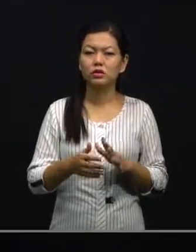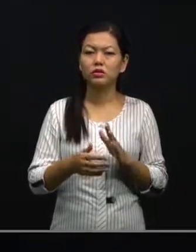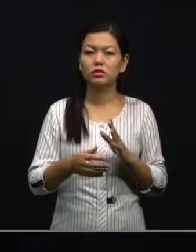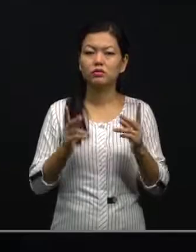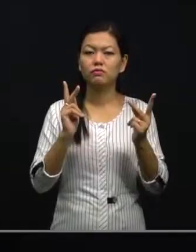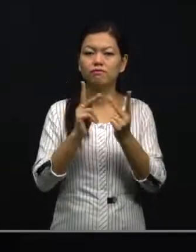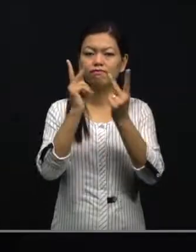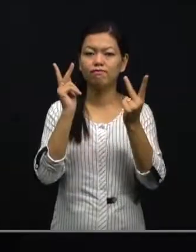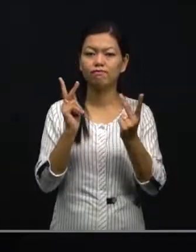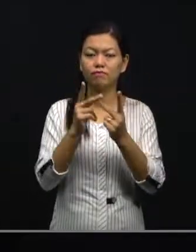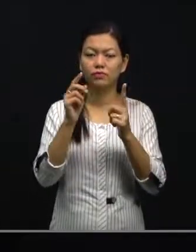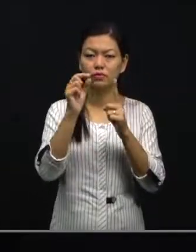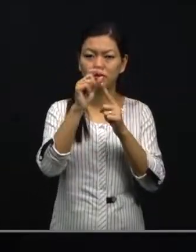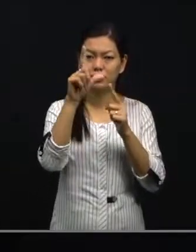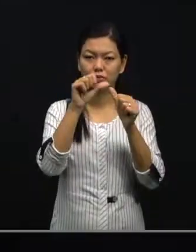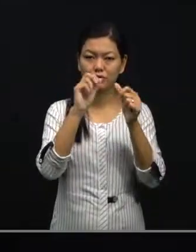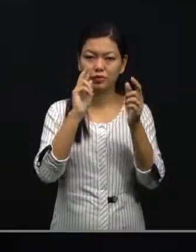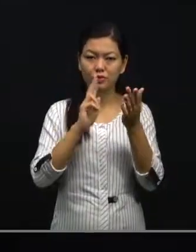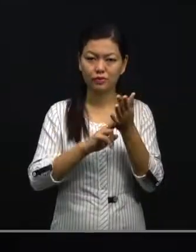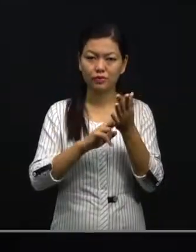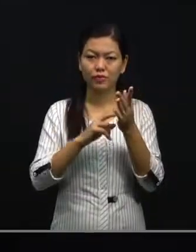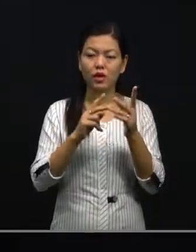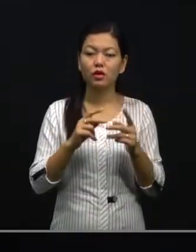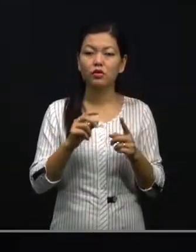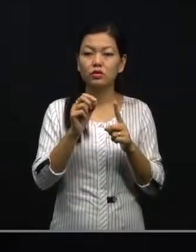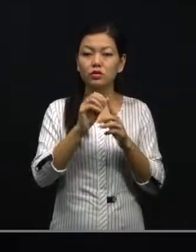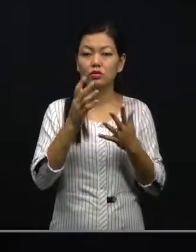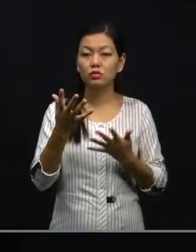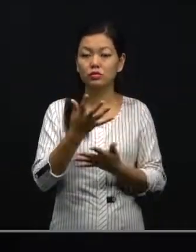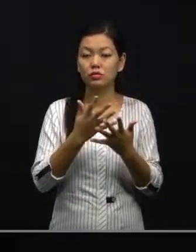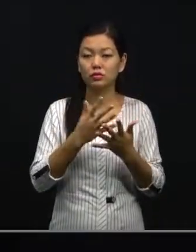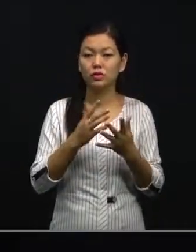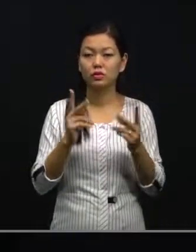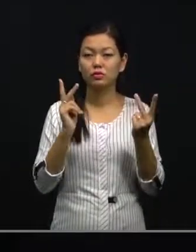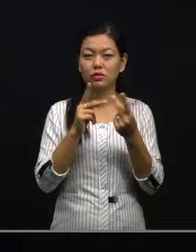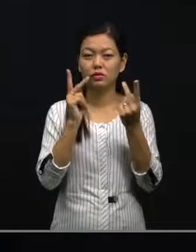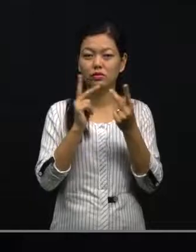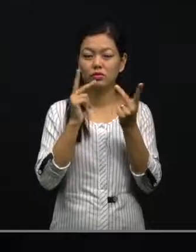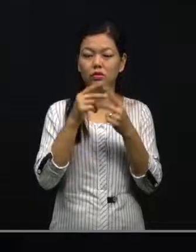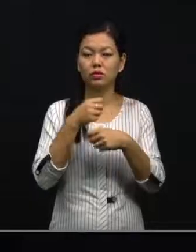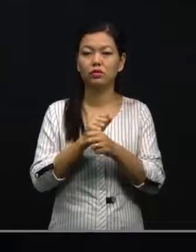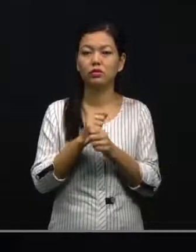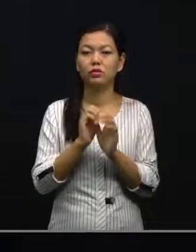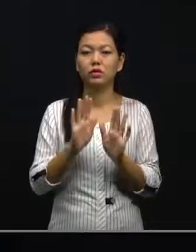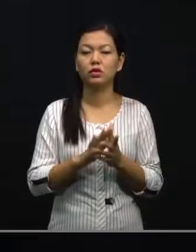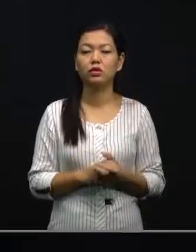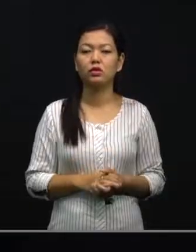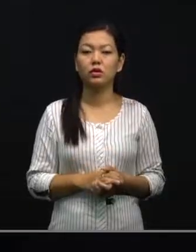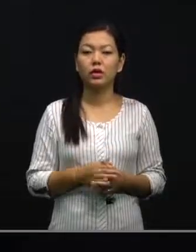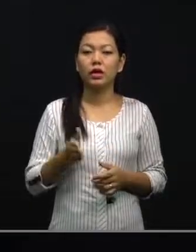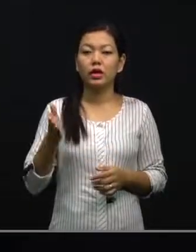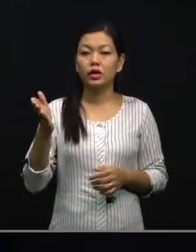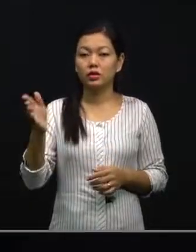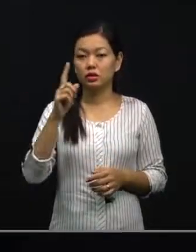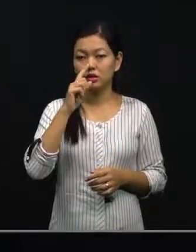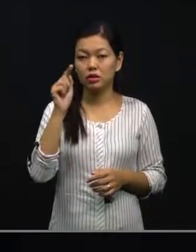And we also learned that her birthplace, she also has a little bit of aristocracy in her blood, because